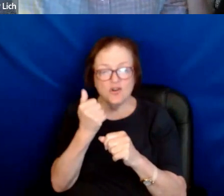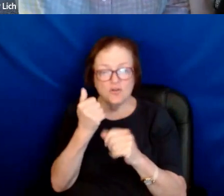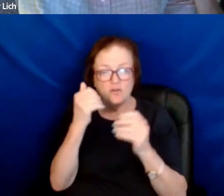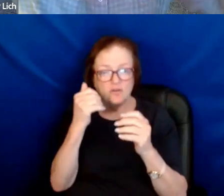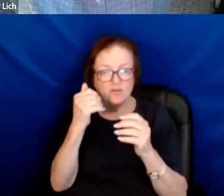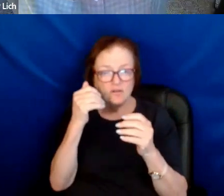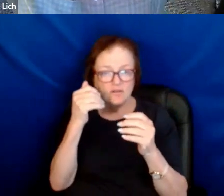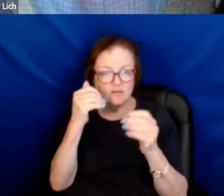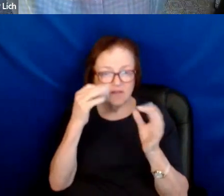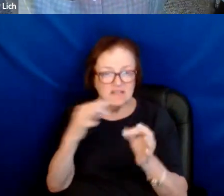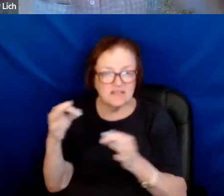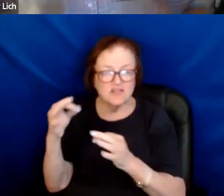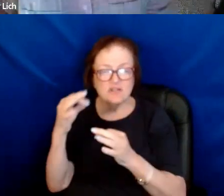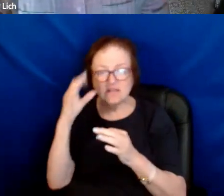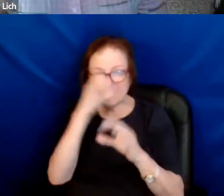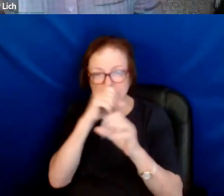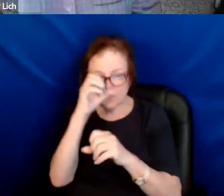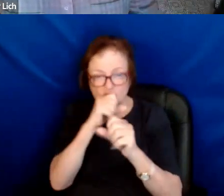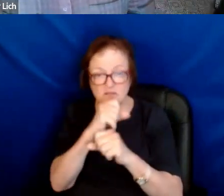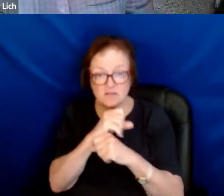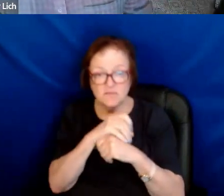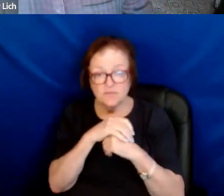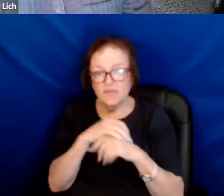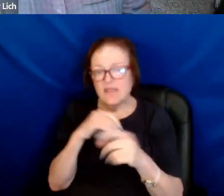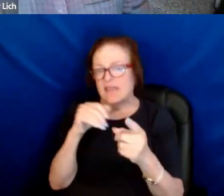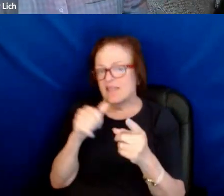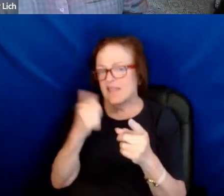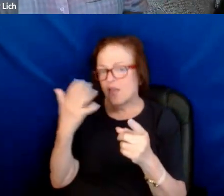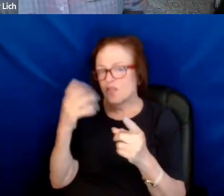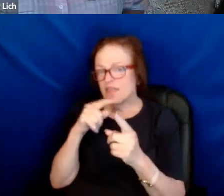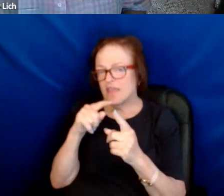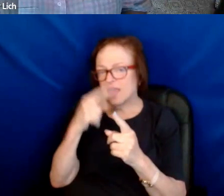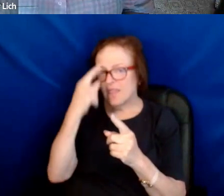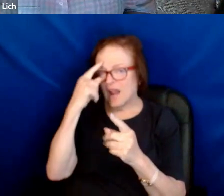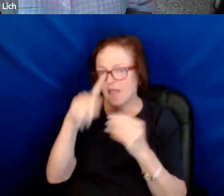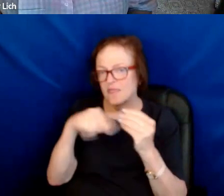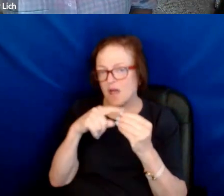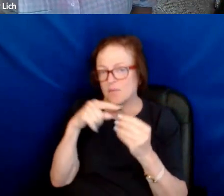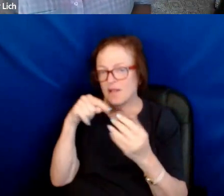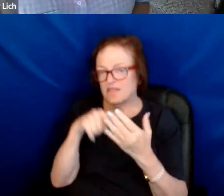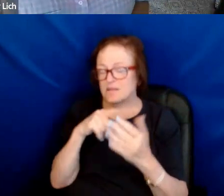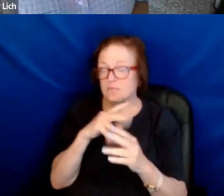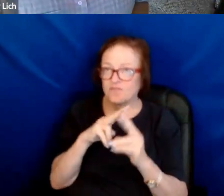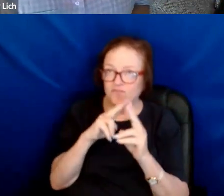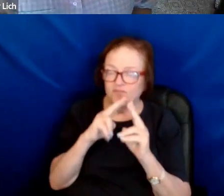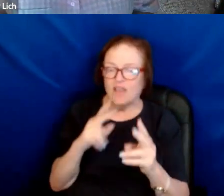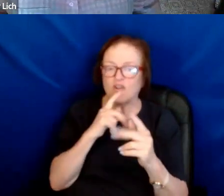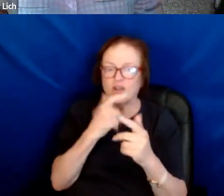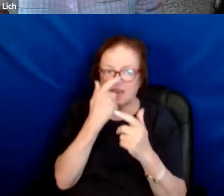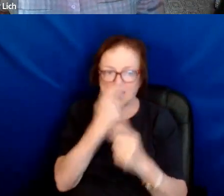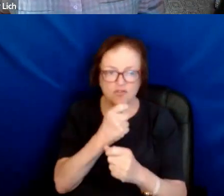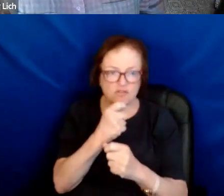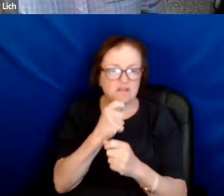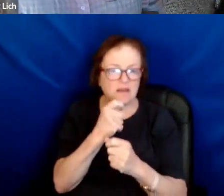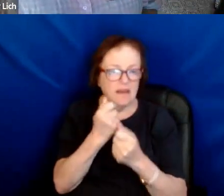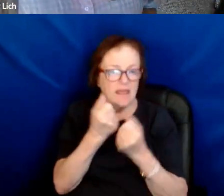The abstracted model, but the detailed system map. Yeah, the other thing that I've also thought about on this, I've been very interested in many